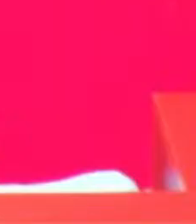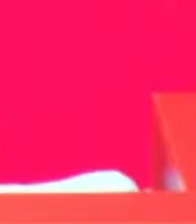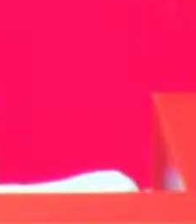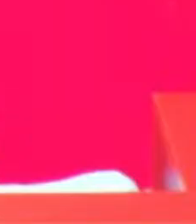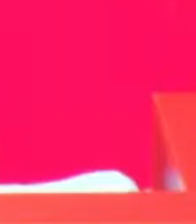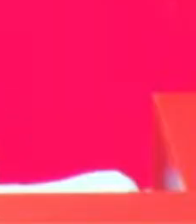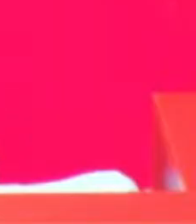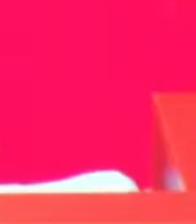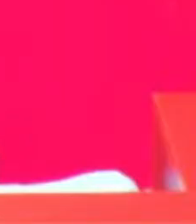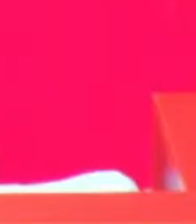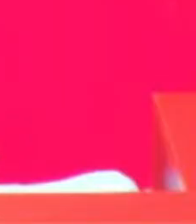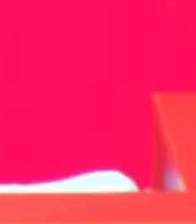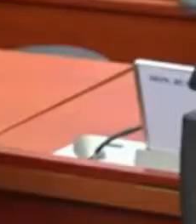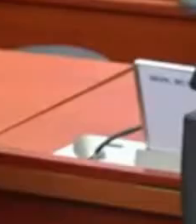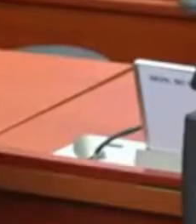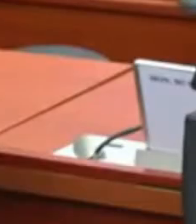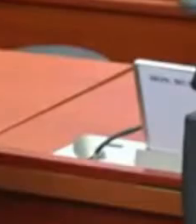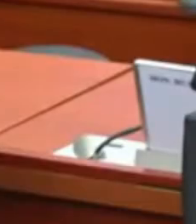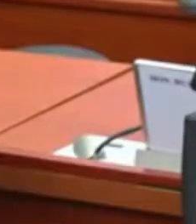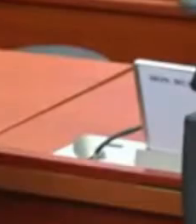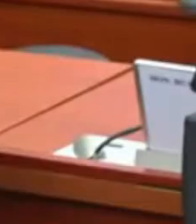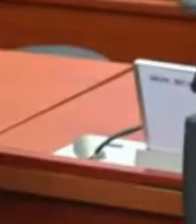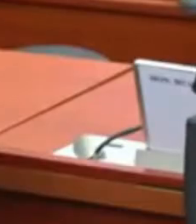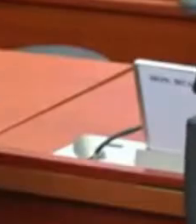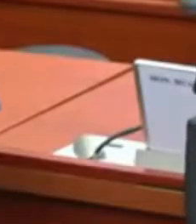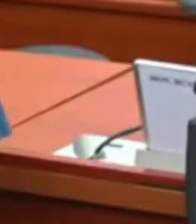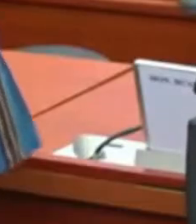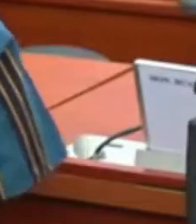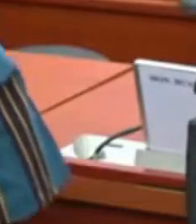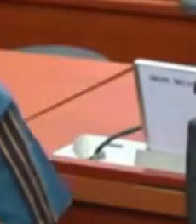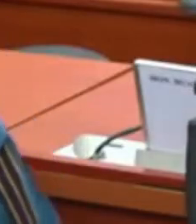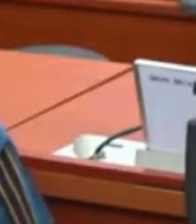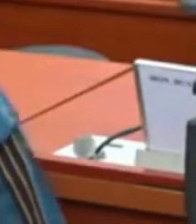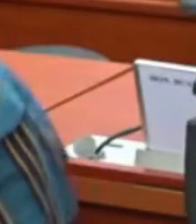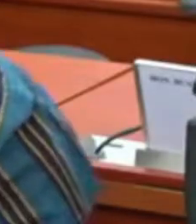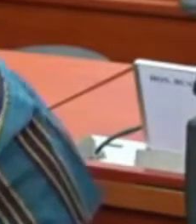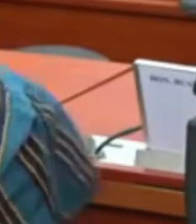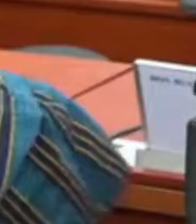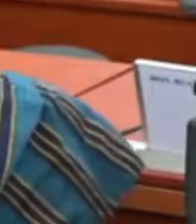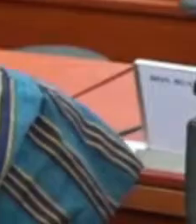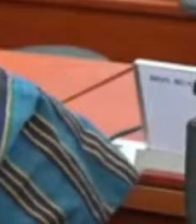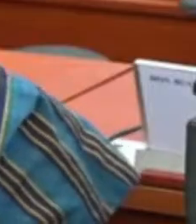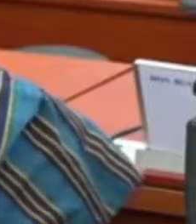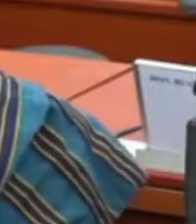and do business. Speaker, I so move. Yes.